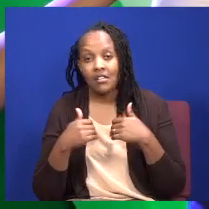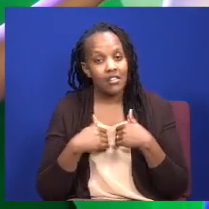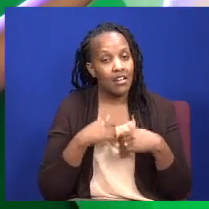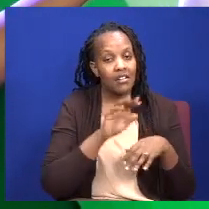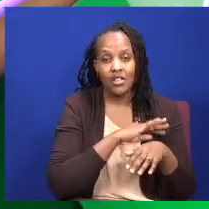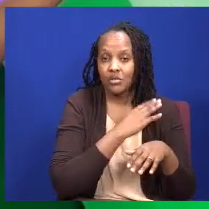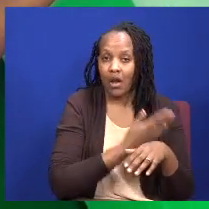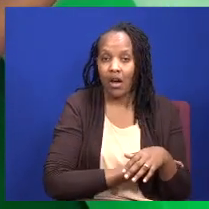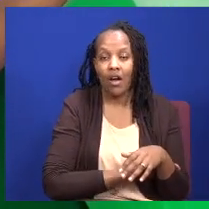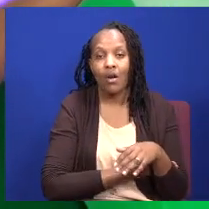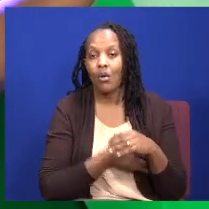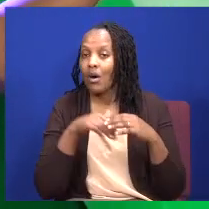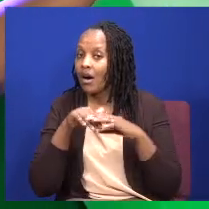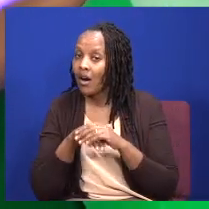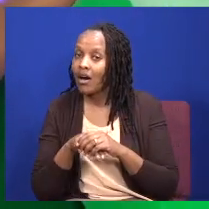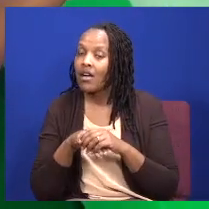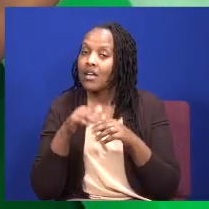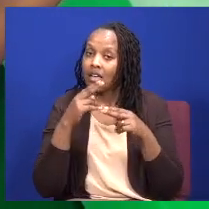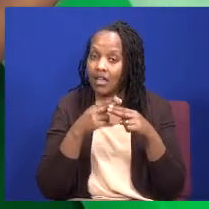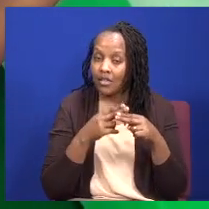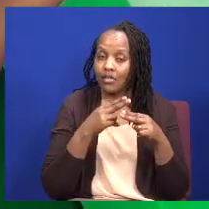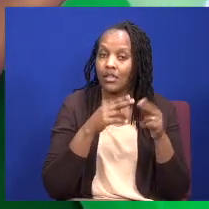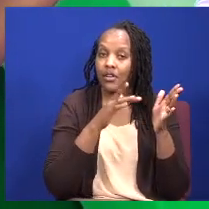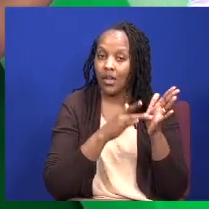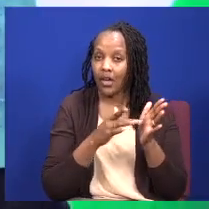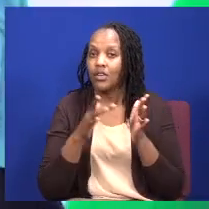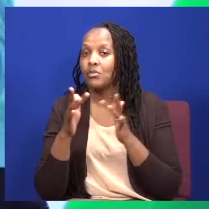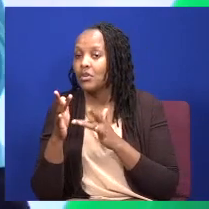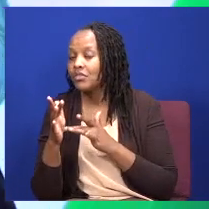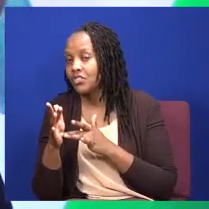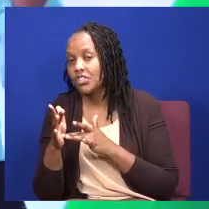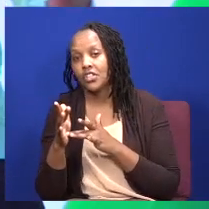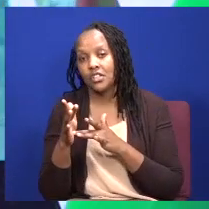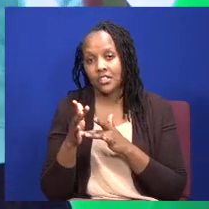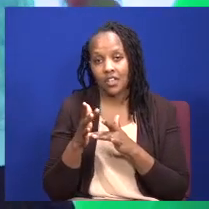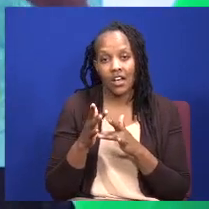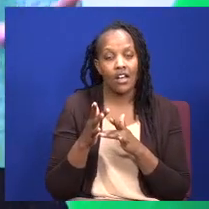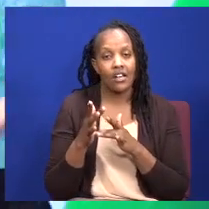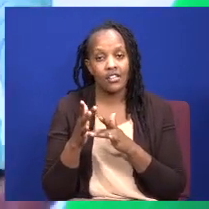Jesus. There is power in the name of